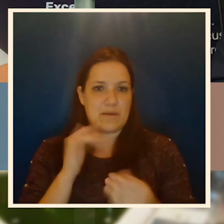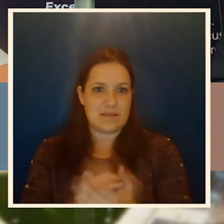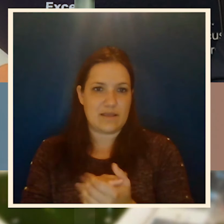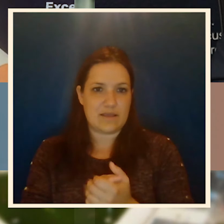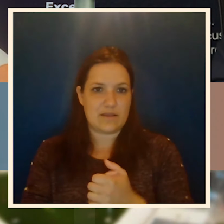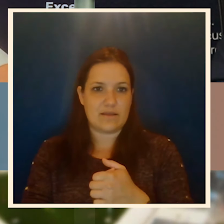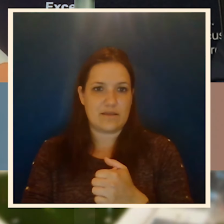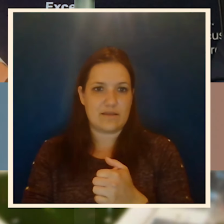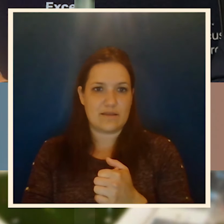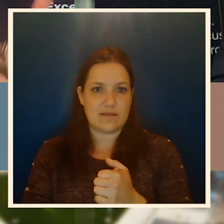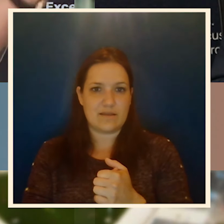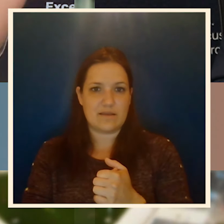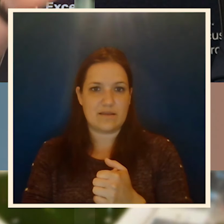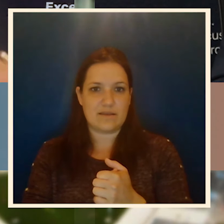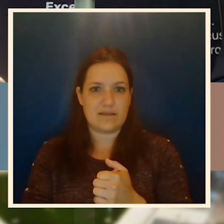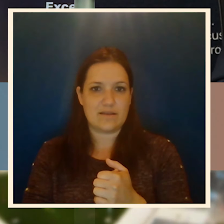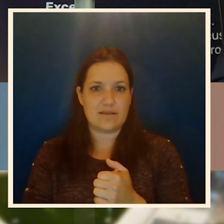know,